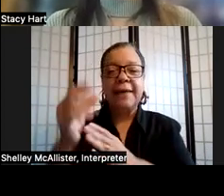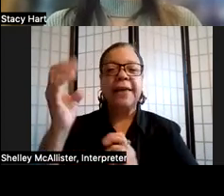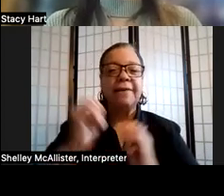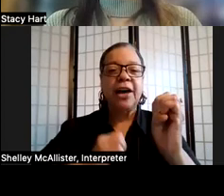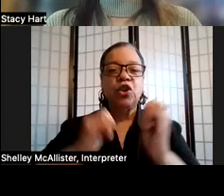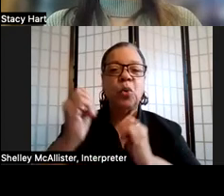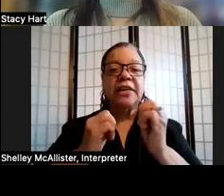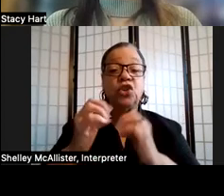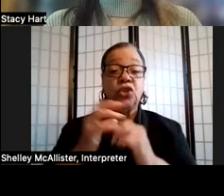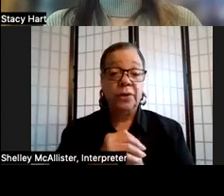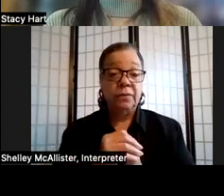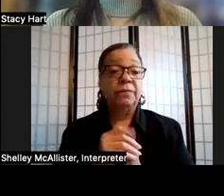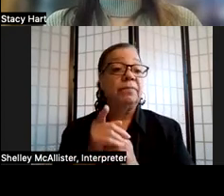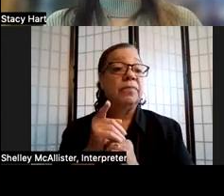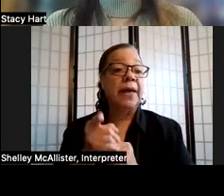Have service